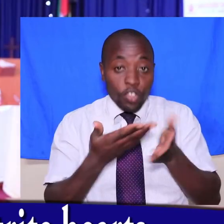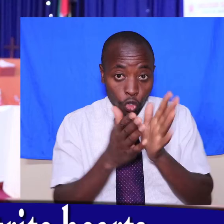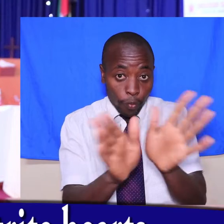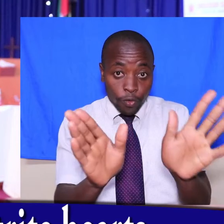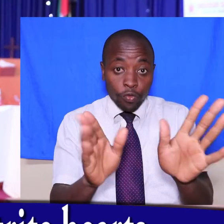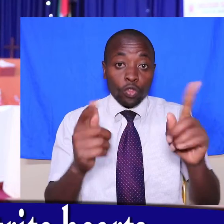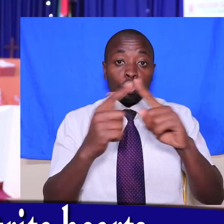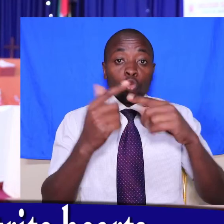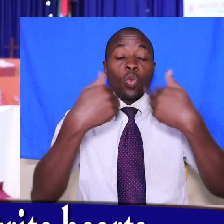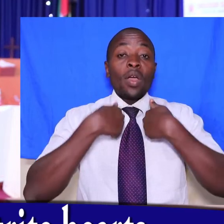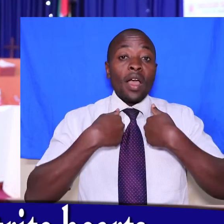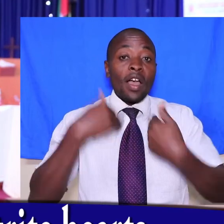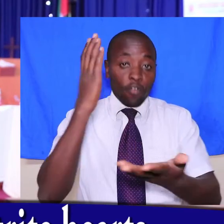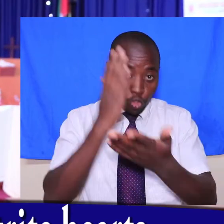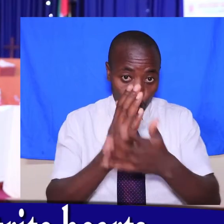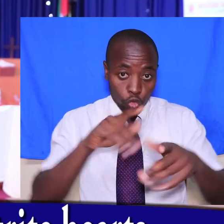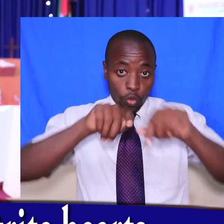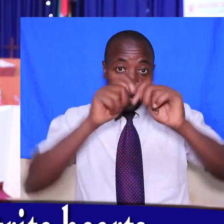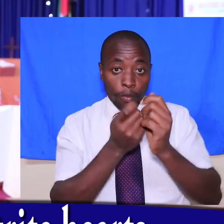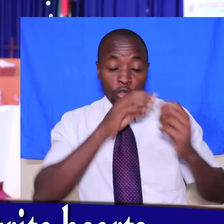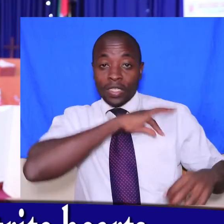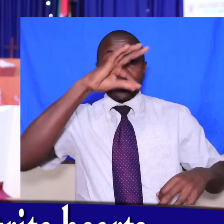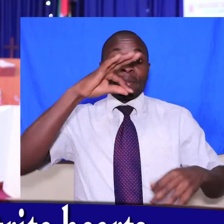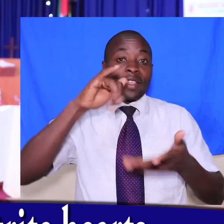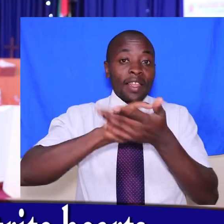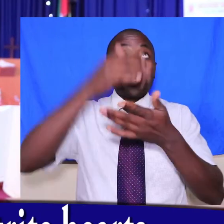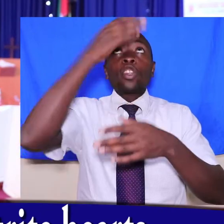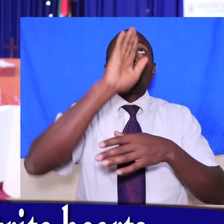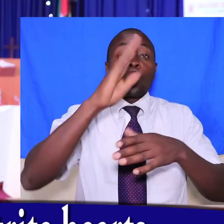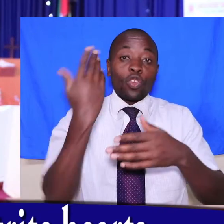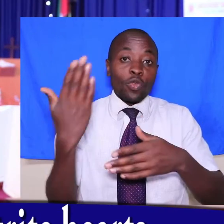opportunity to have concrete and broken spirit, that Lord, you may